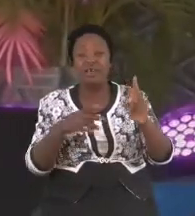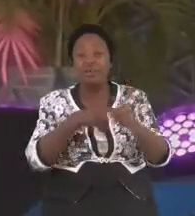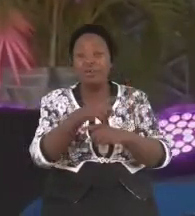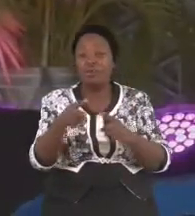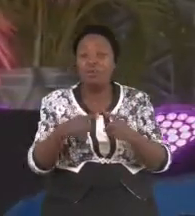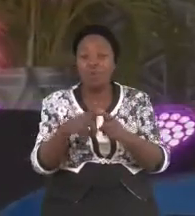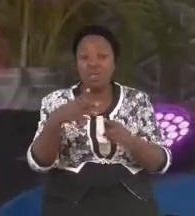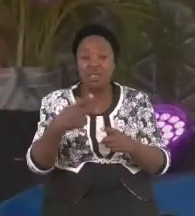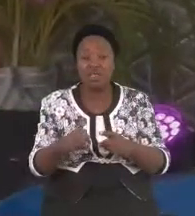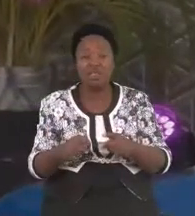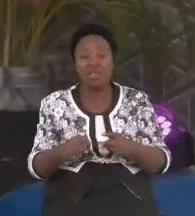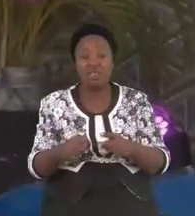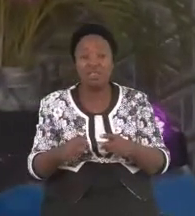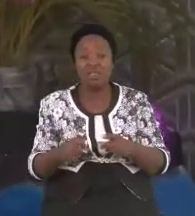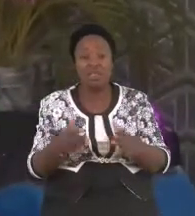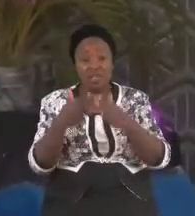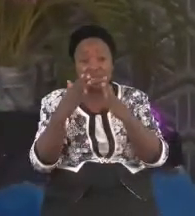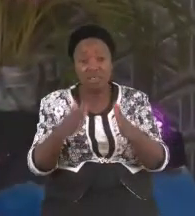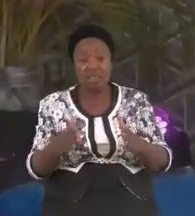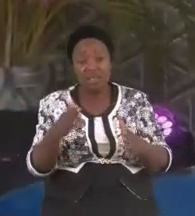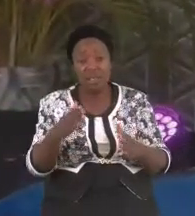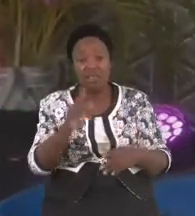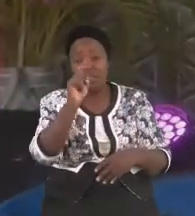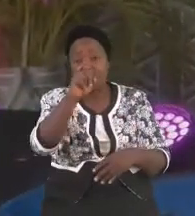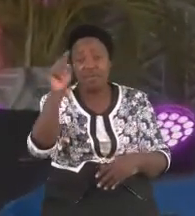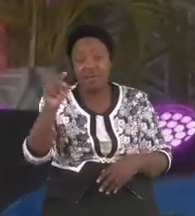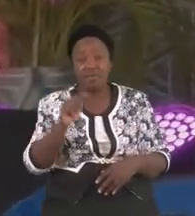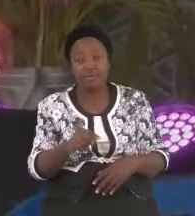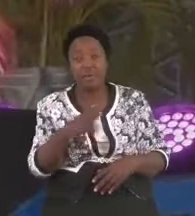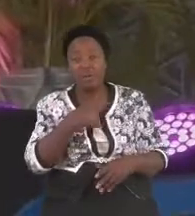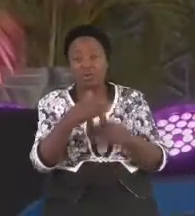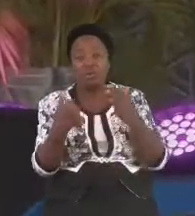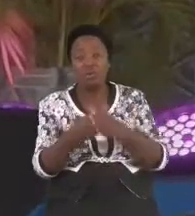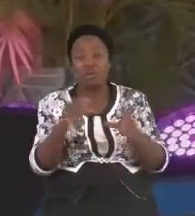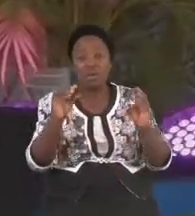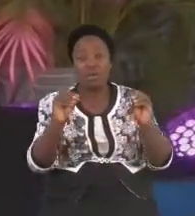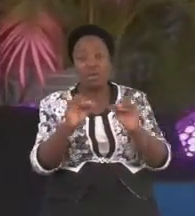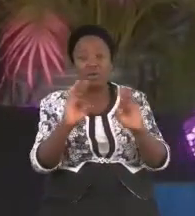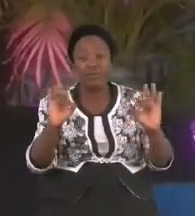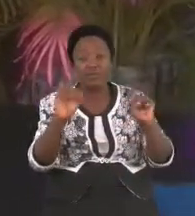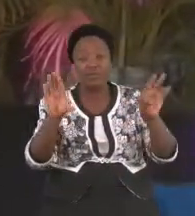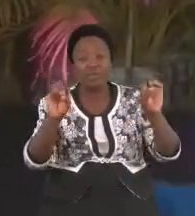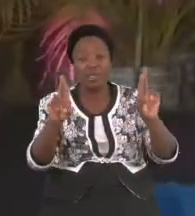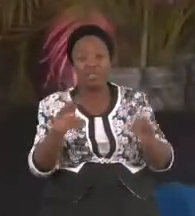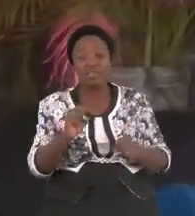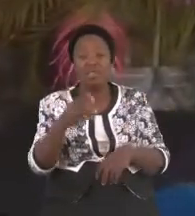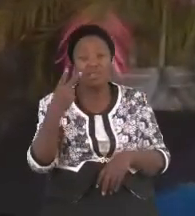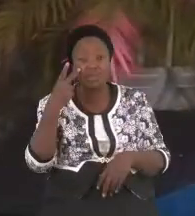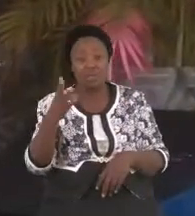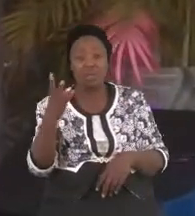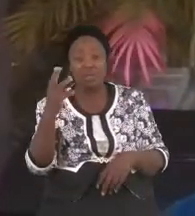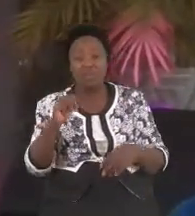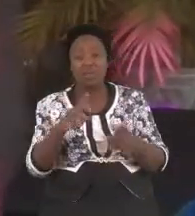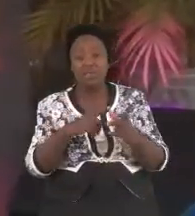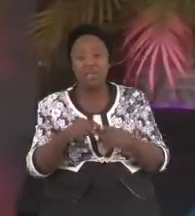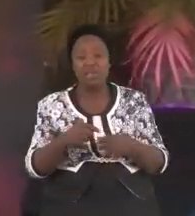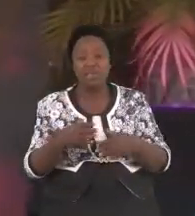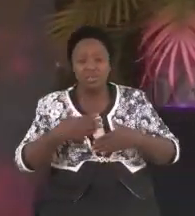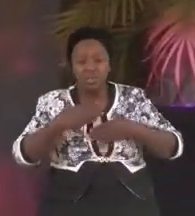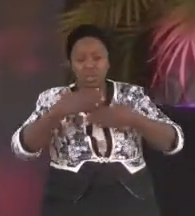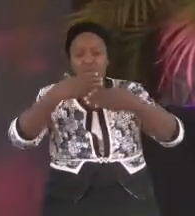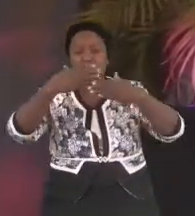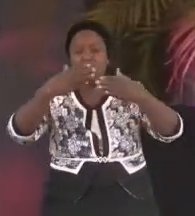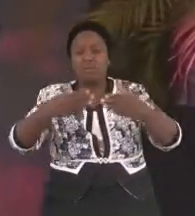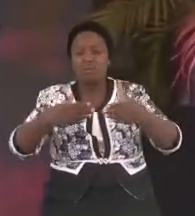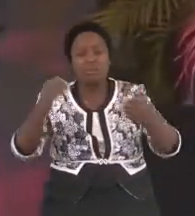priest, therefore, and the officers saw him, they cried out, saying,